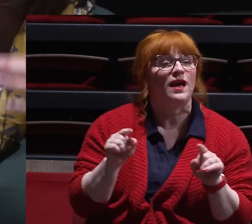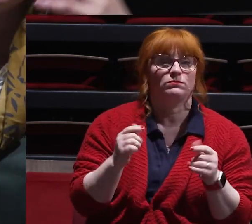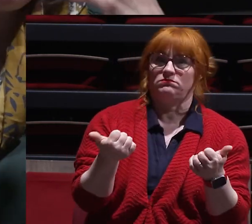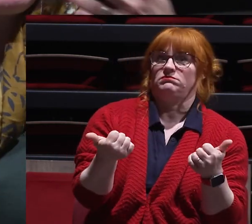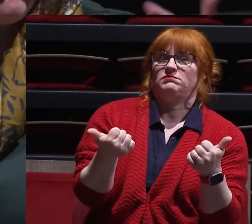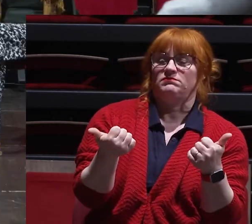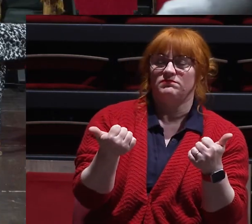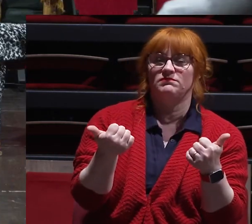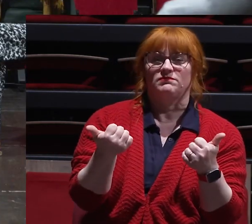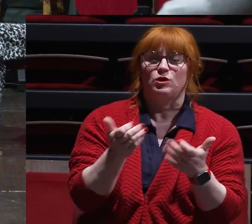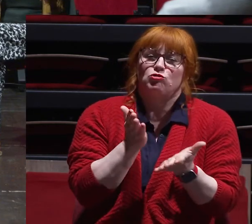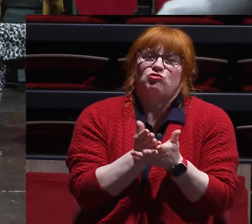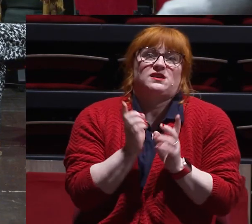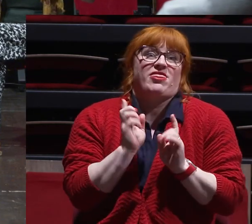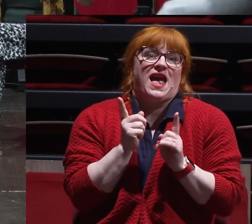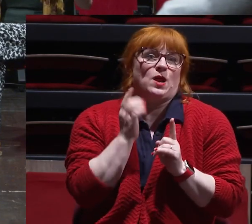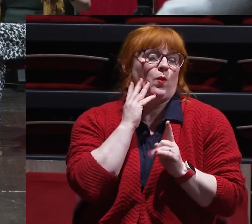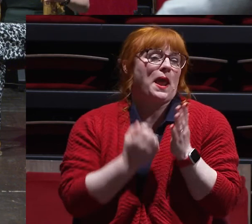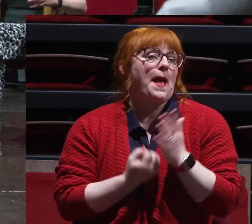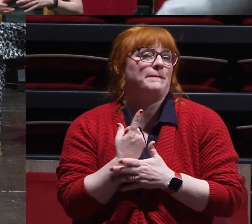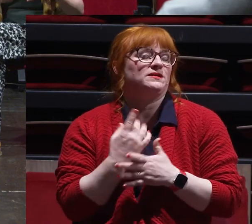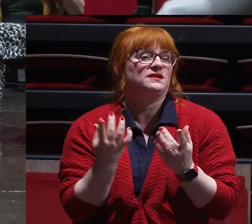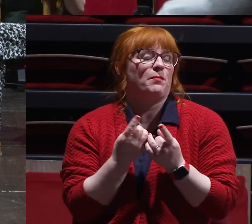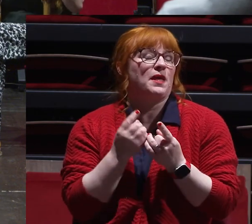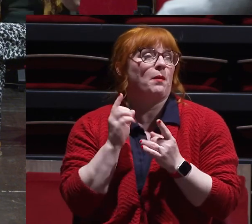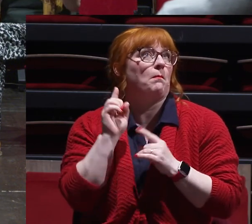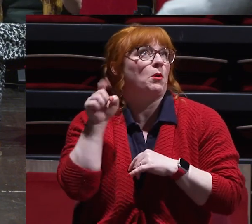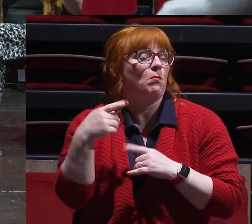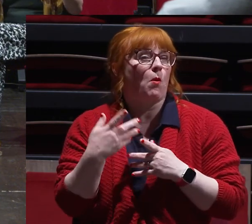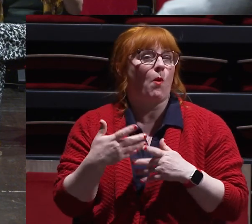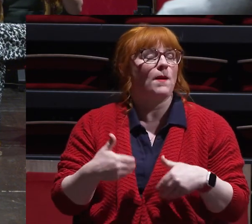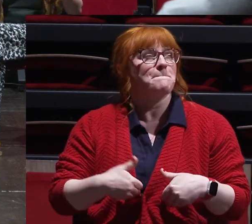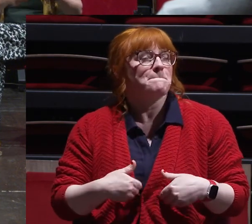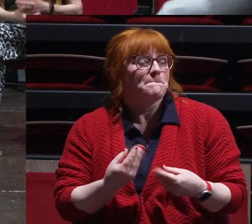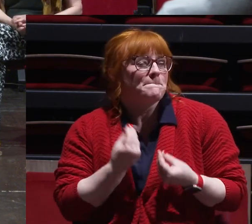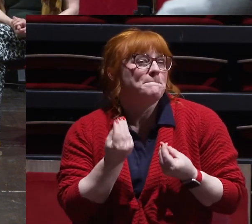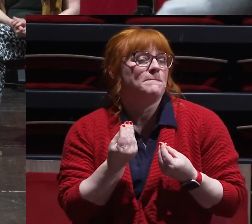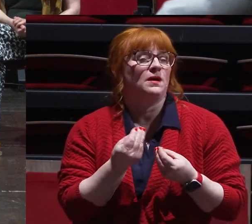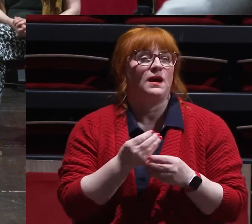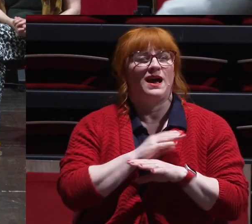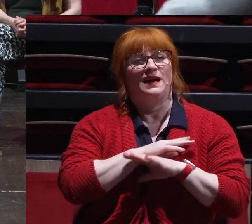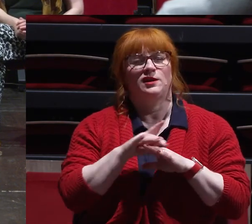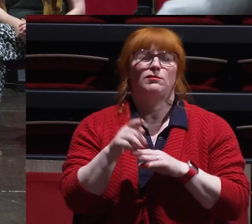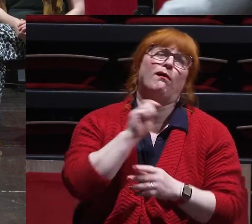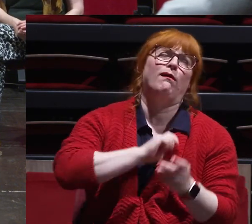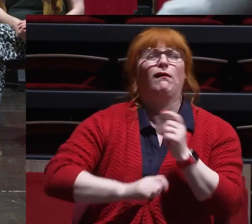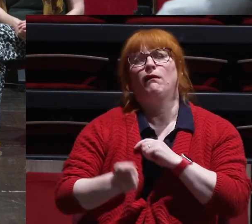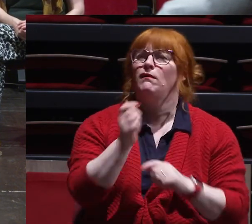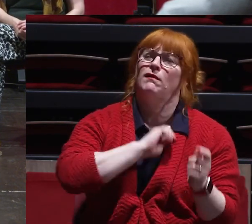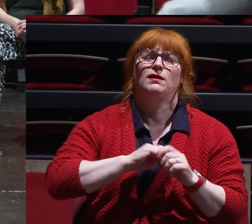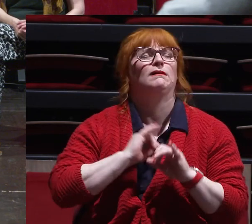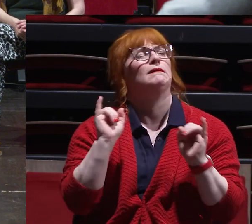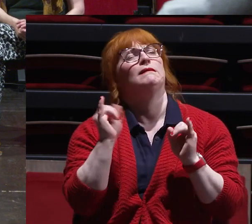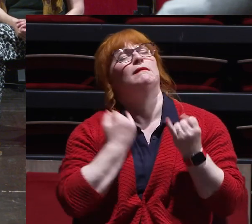that, or I don't think I intended that, but something intended that to happen. And I think to trust that, and just don't be hard